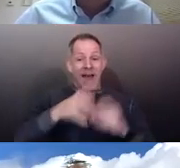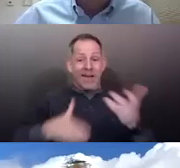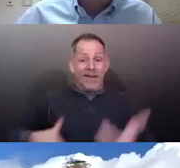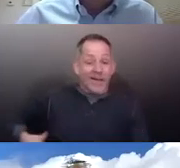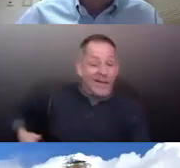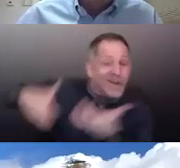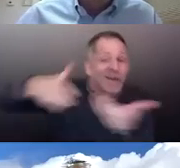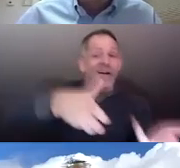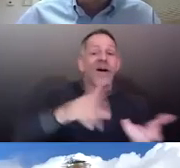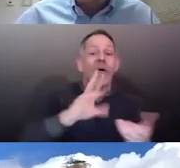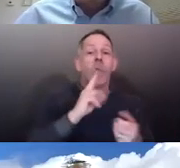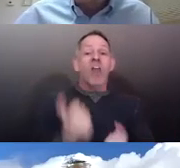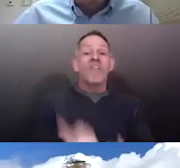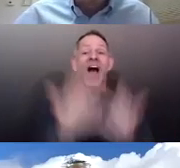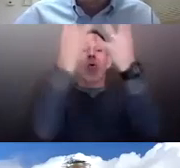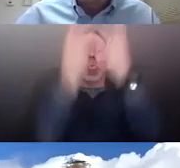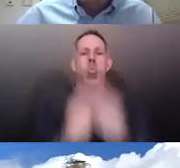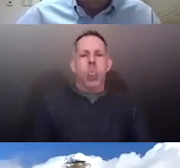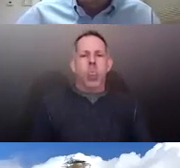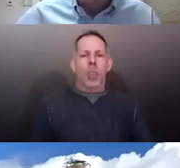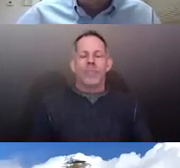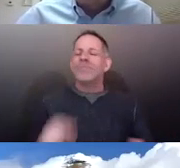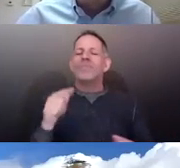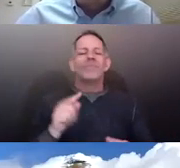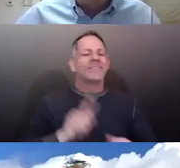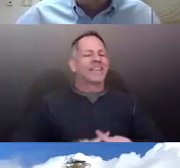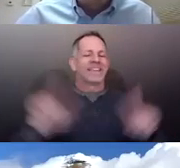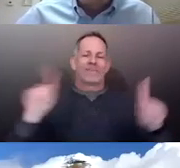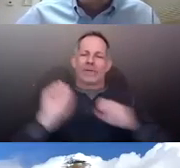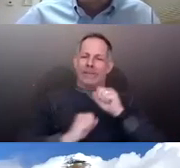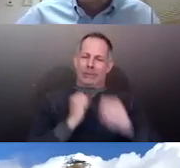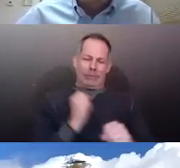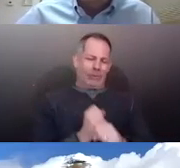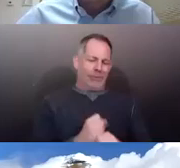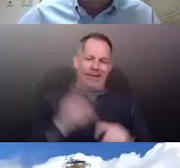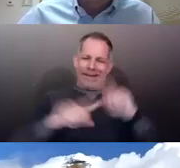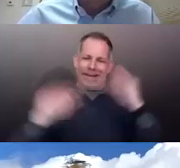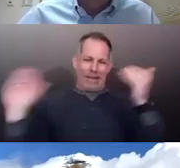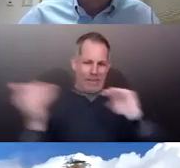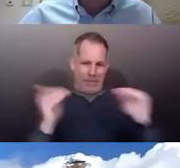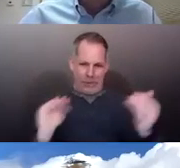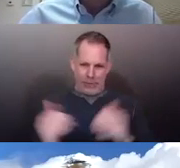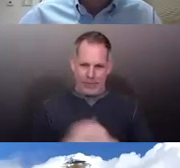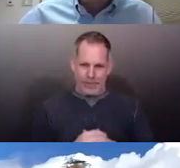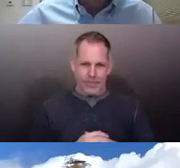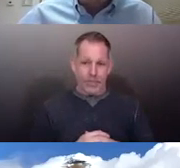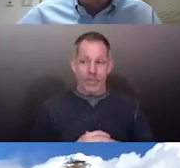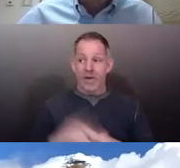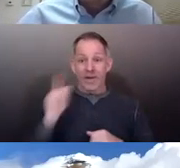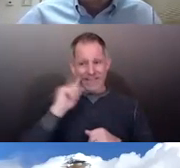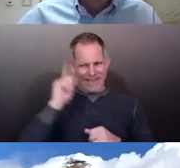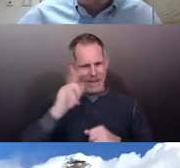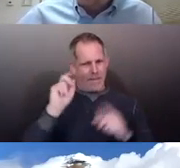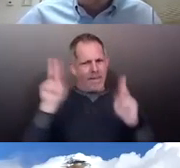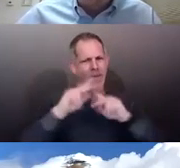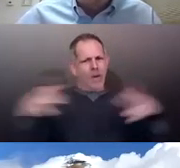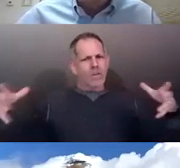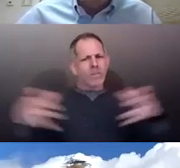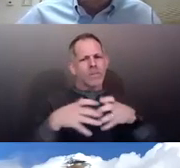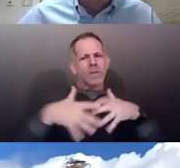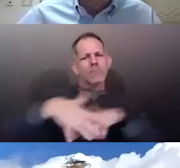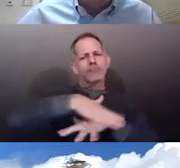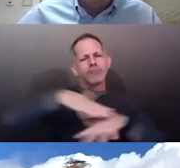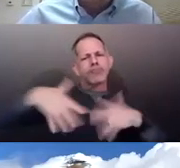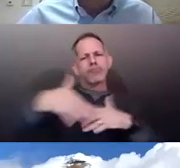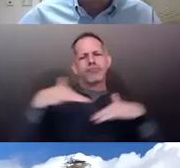this year. I just can't see large groups of people getting together indoors who understandably are tired of all